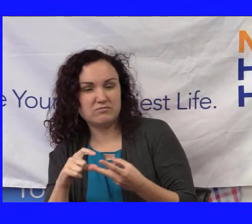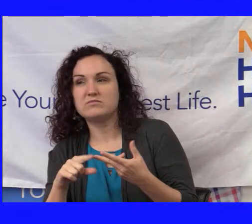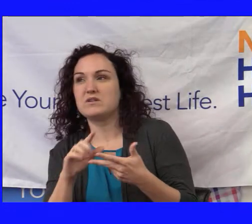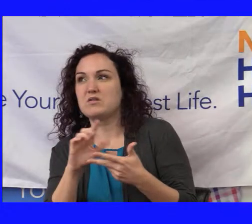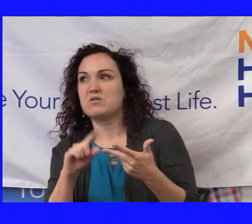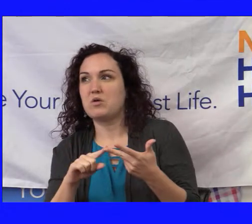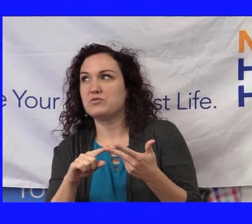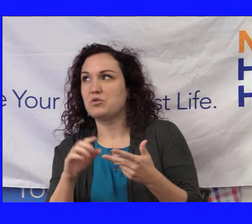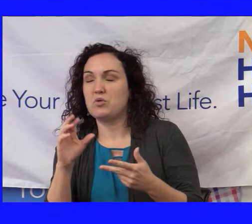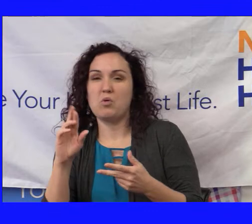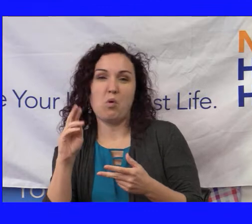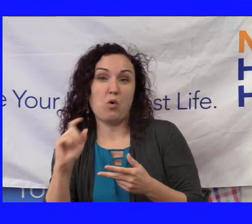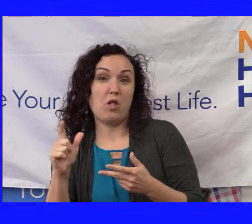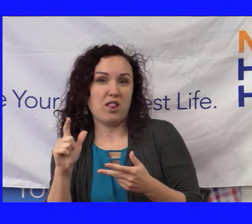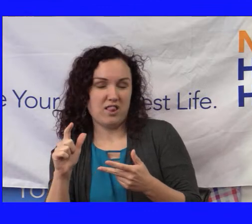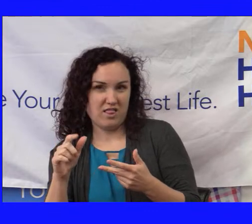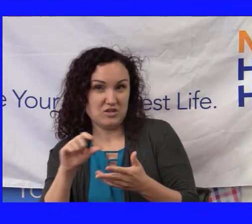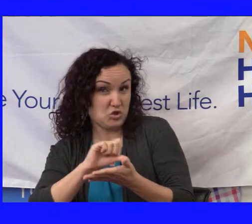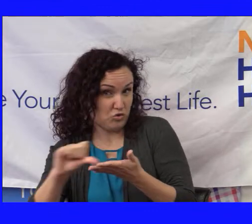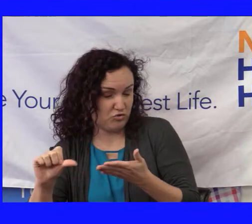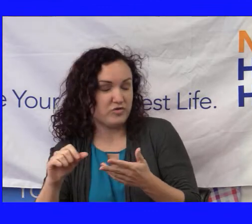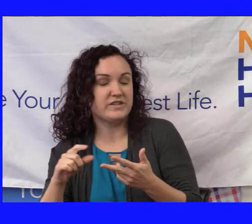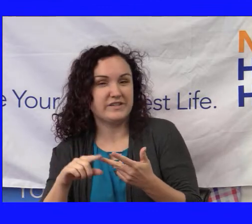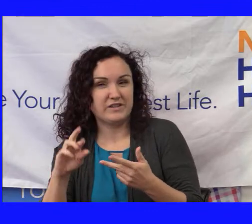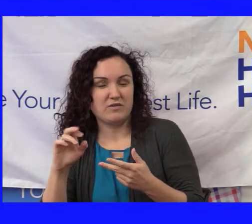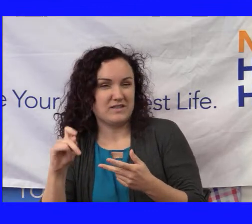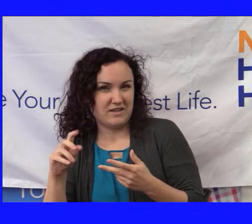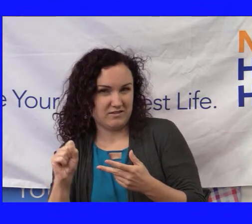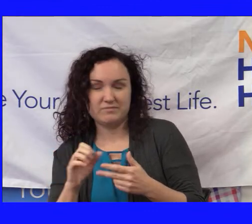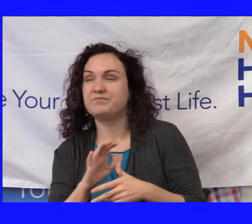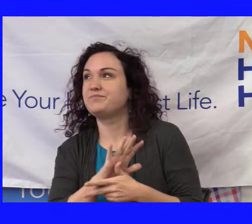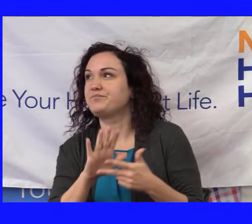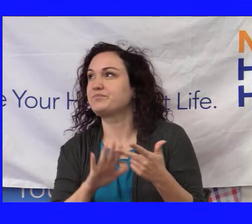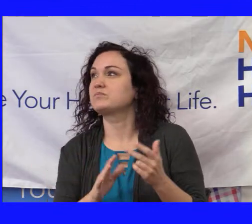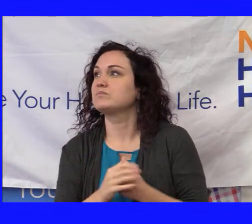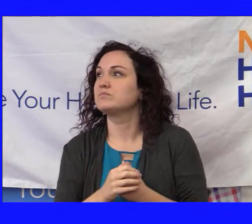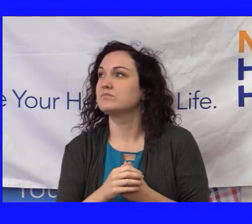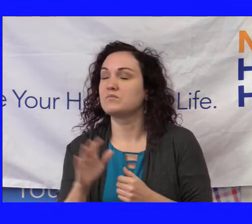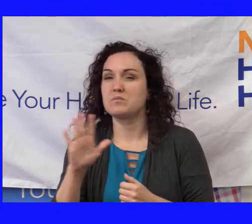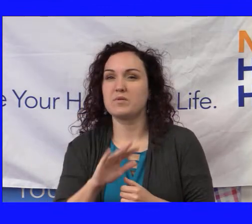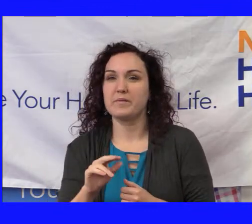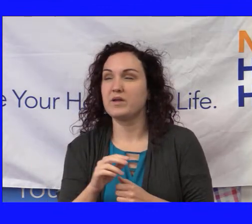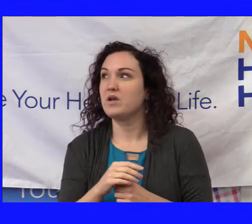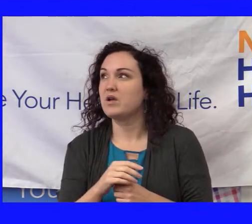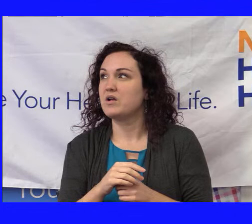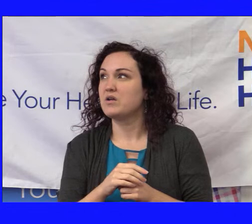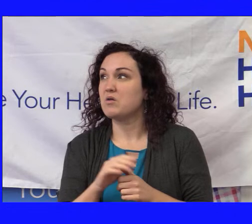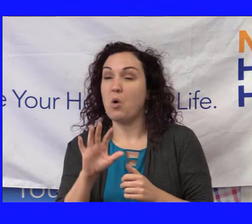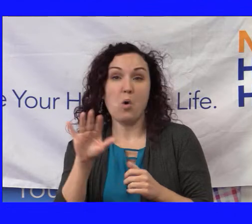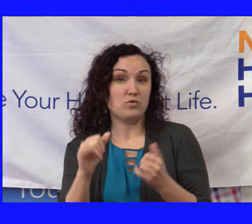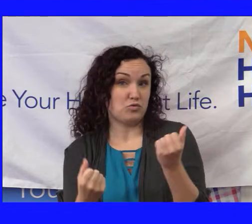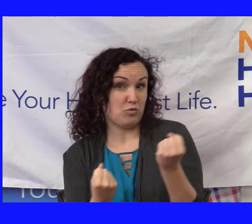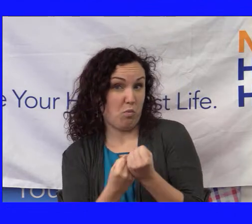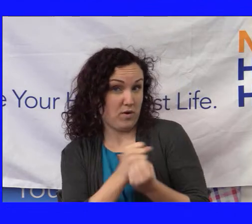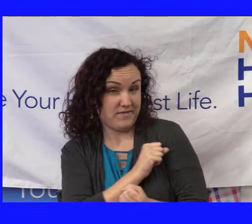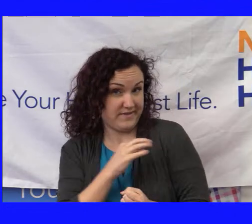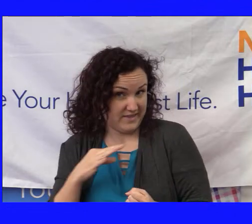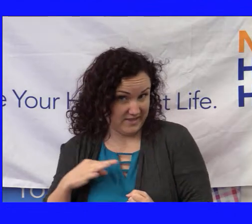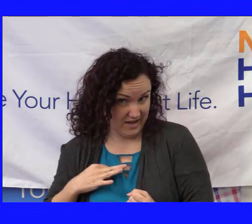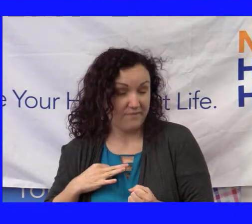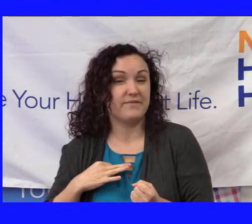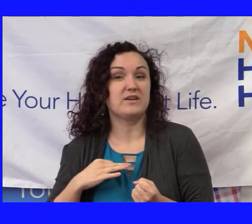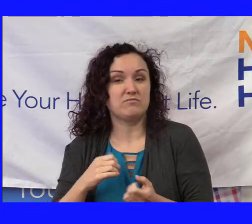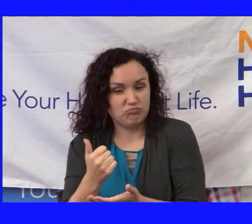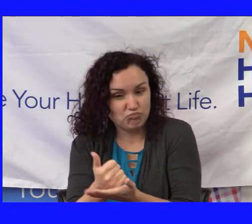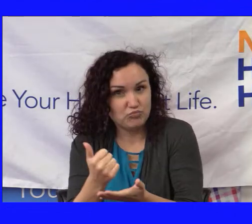about 200 dental residents all told. In addition, there are 220 ancillary support staff employees. Those are the dental